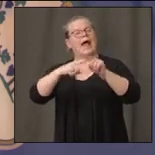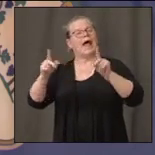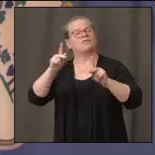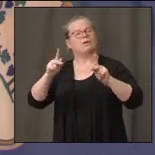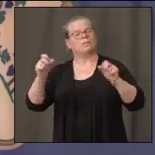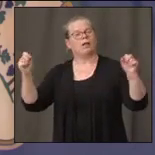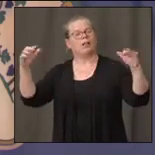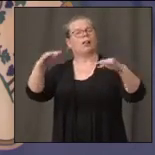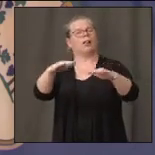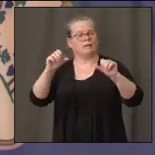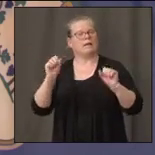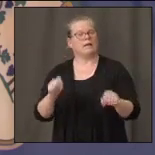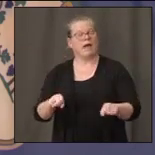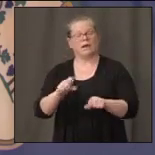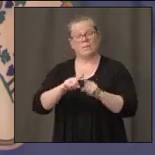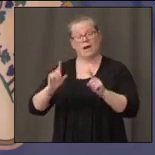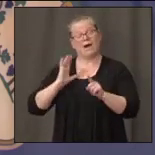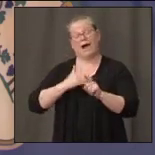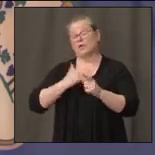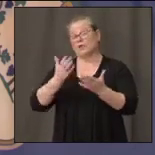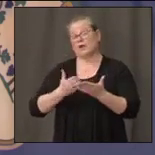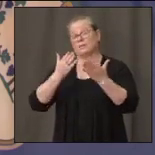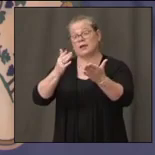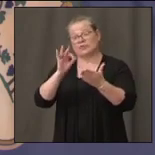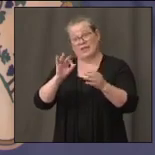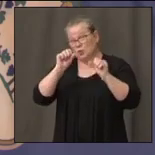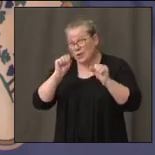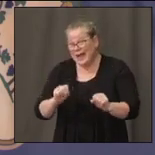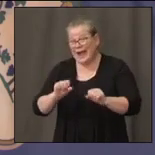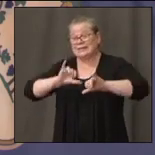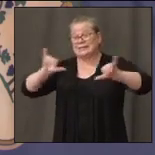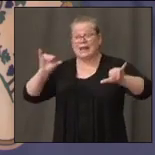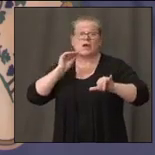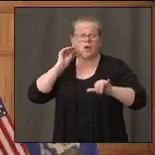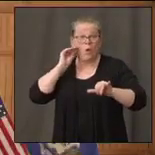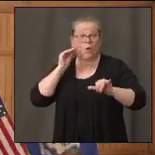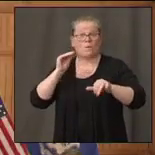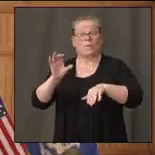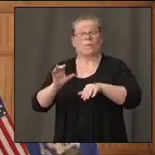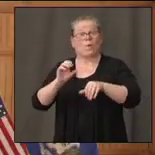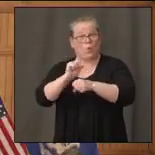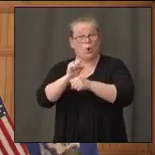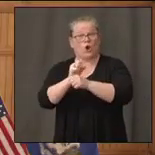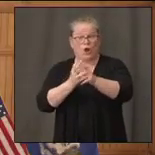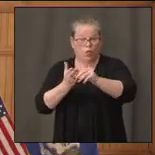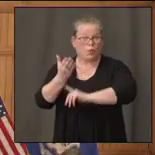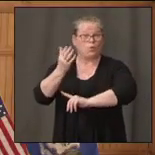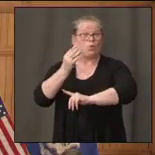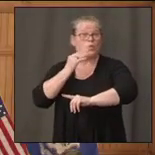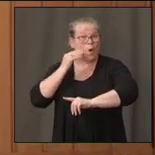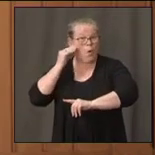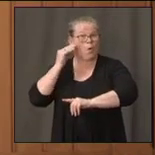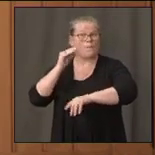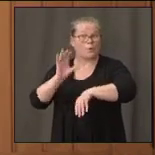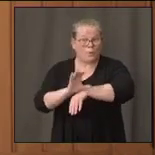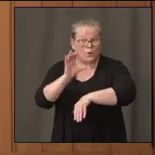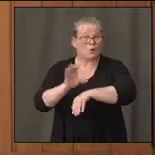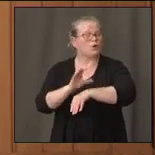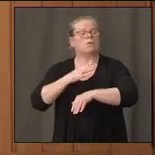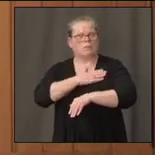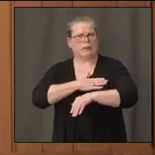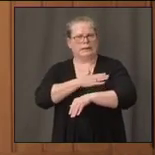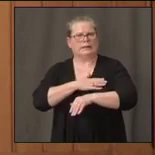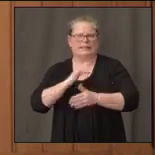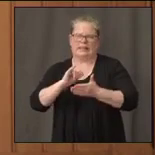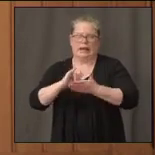bit longer. I think that's in your best interest and our best interest. Yeah, that's exactly right. So the team's done a great job of adapting